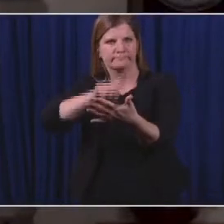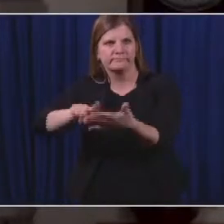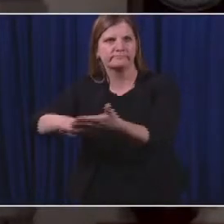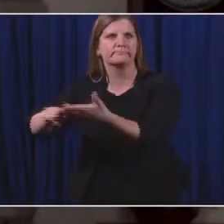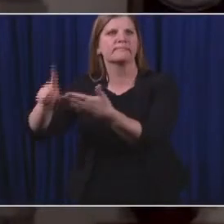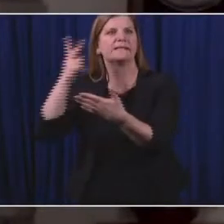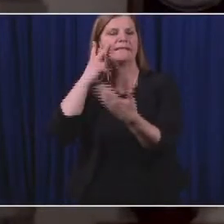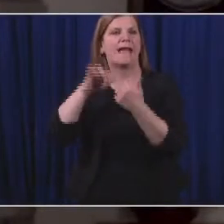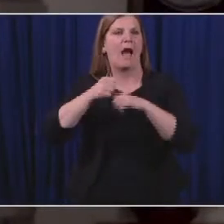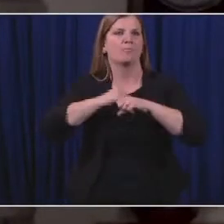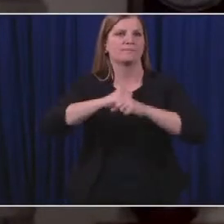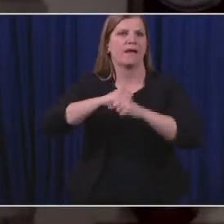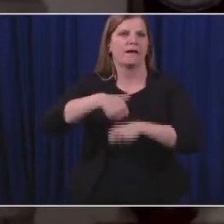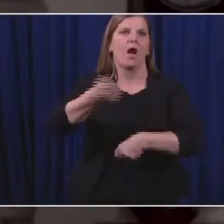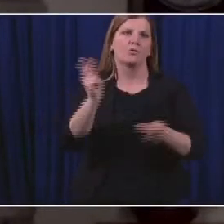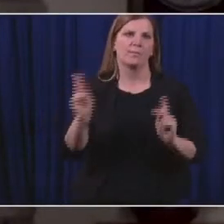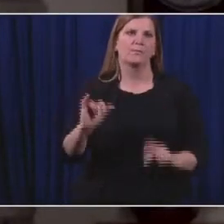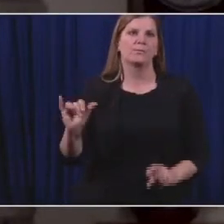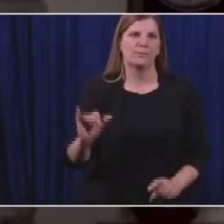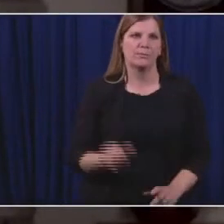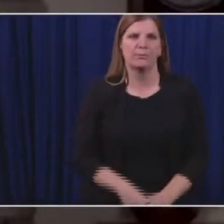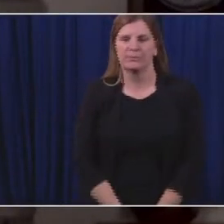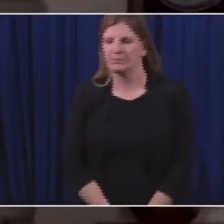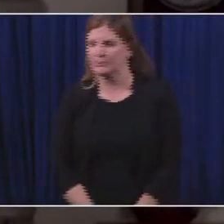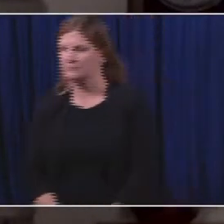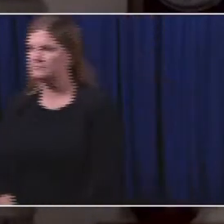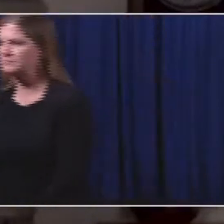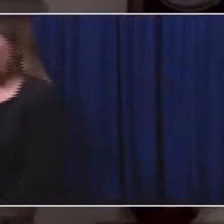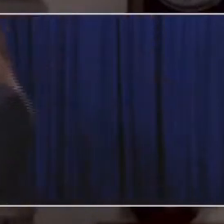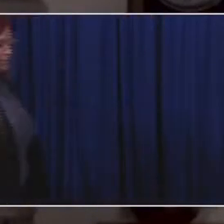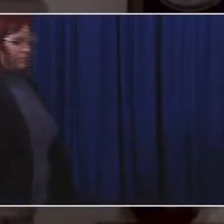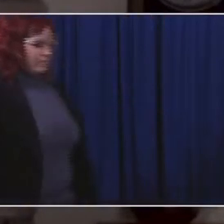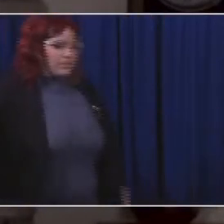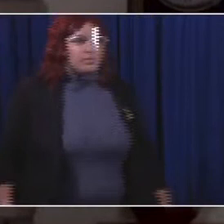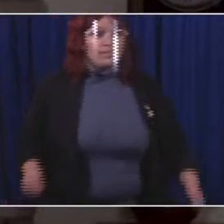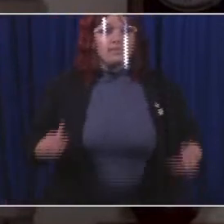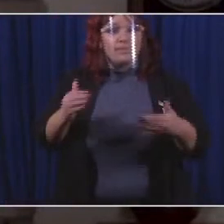Next question is from Laura Hancock at cleveland.com.